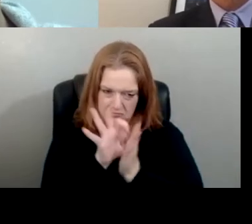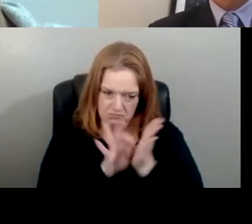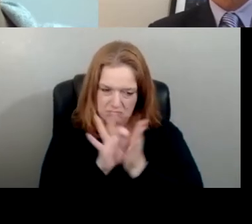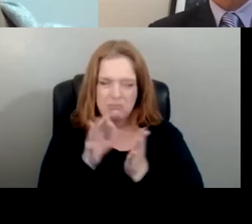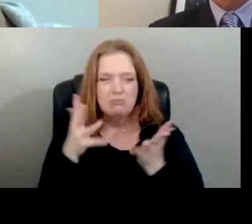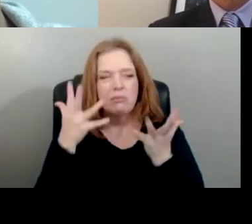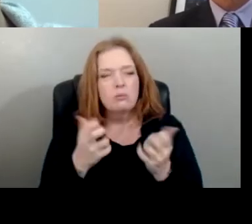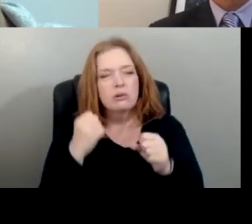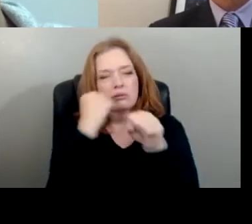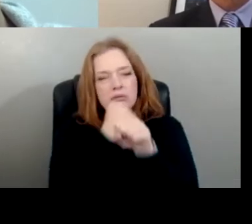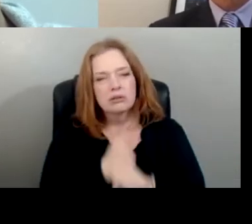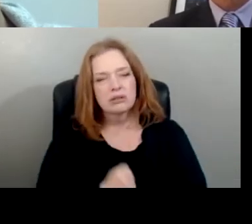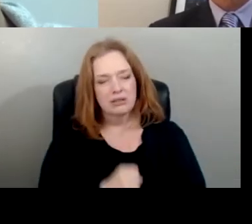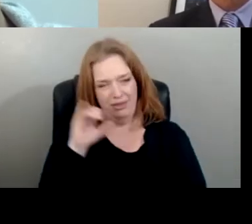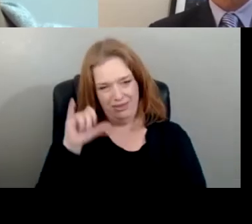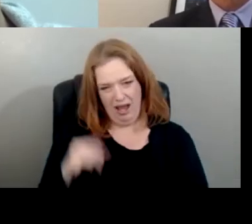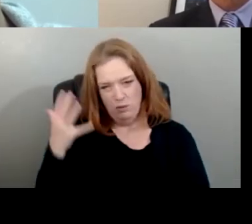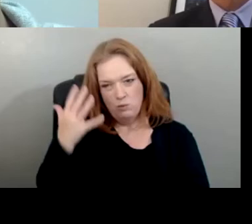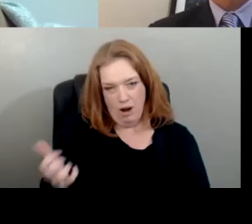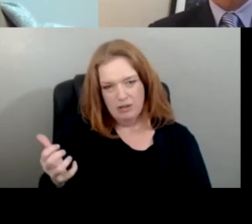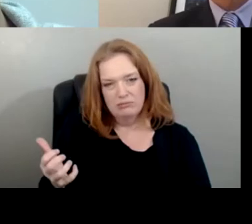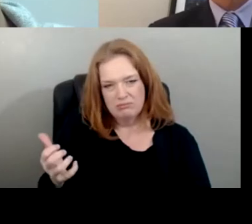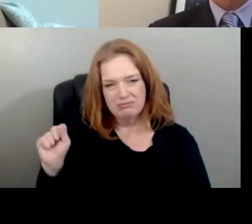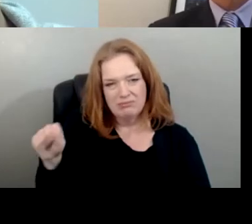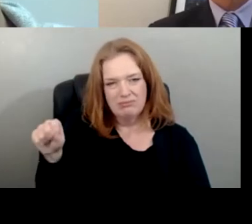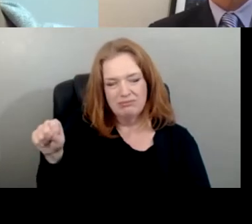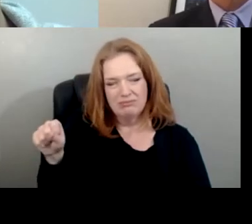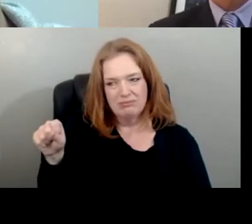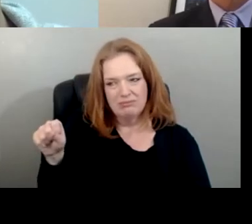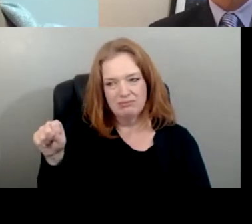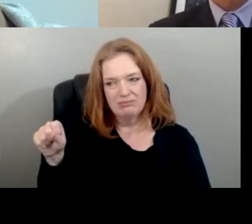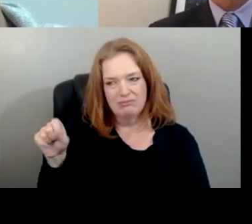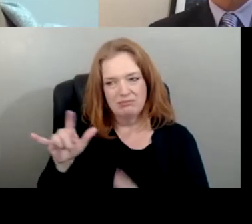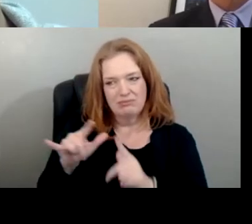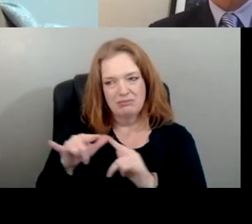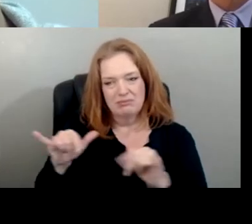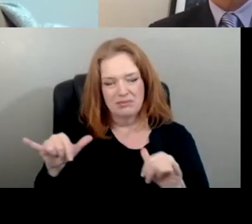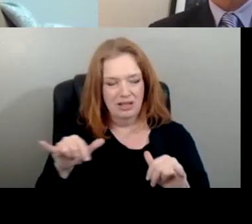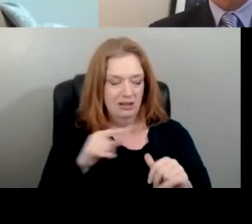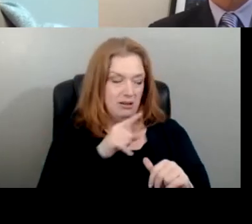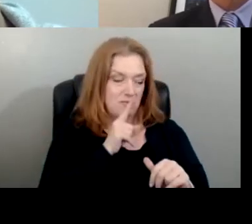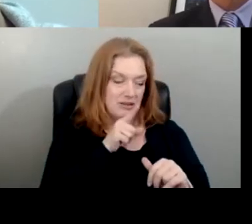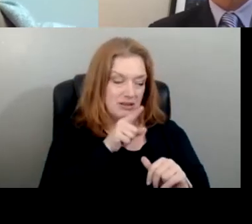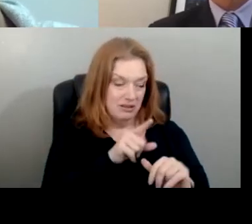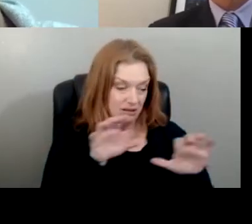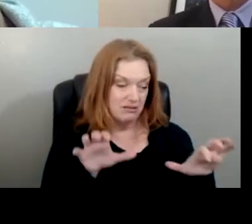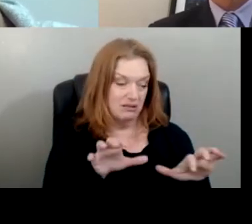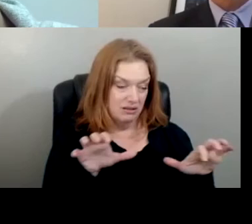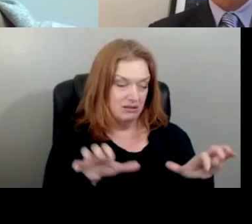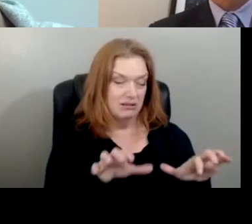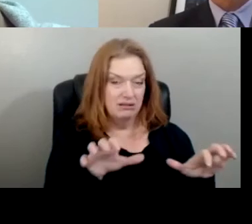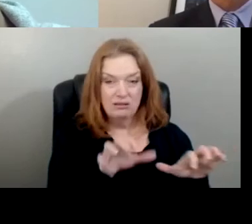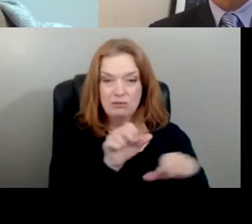statistics, we can't ignore the really incredible work that's happening in